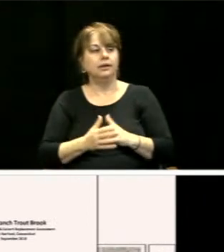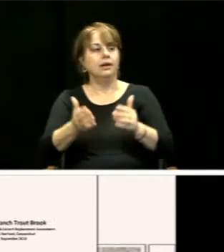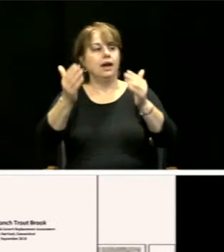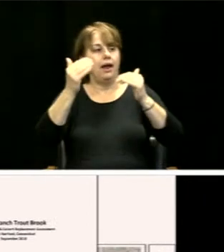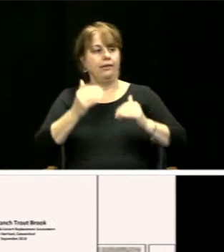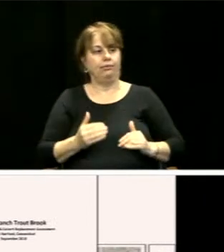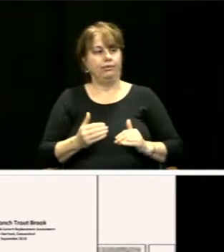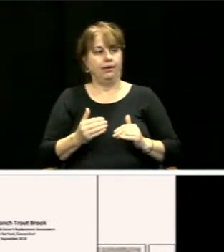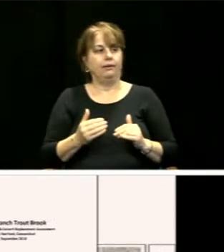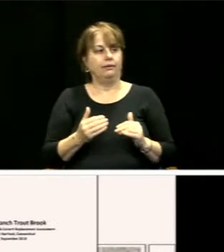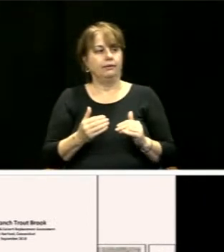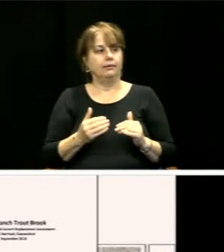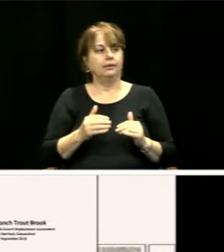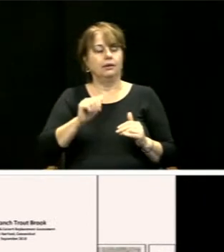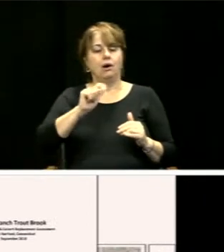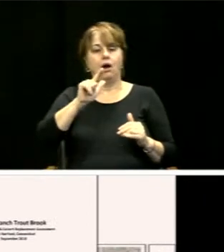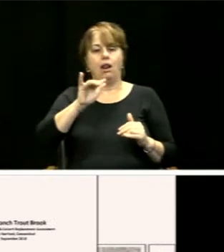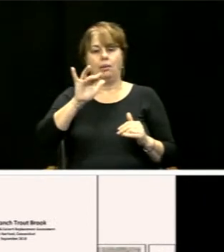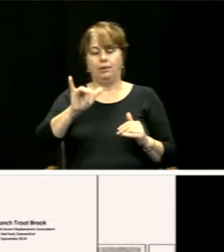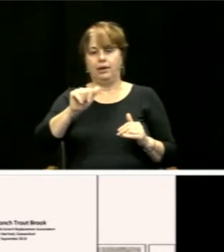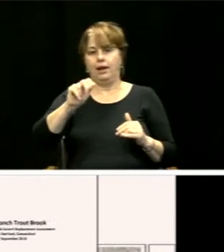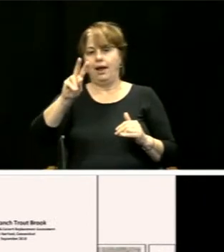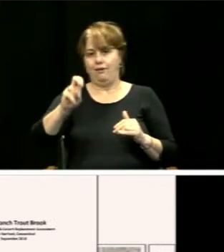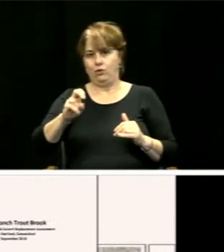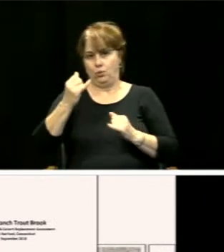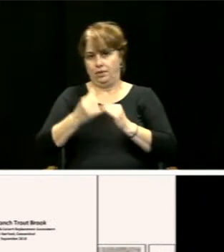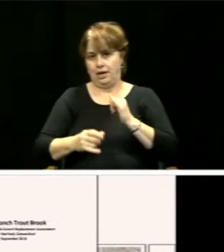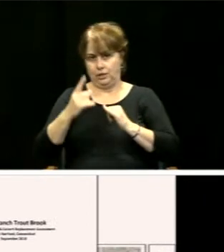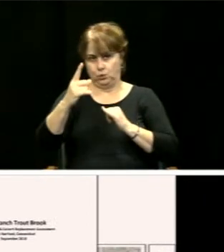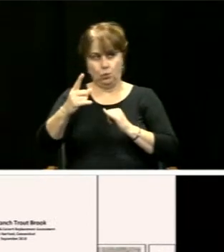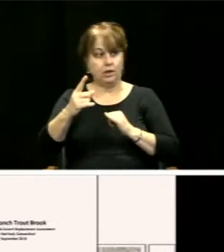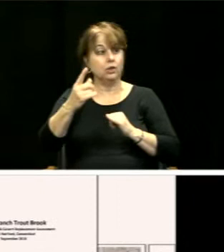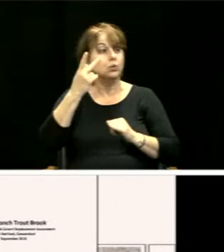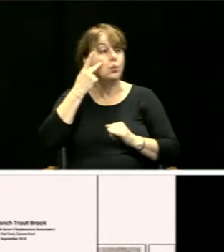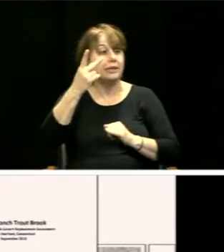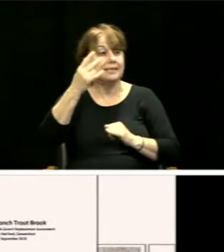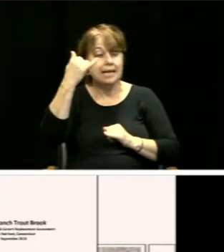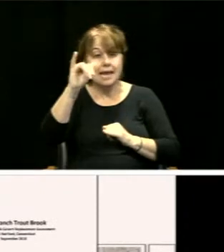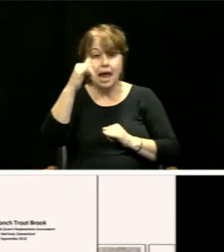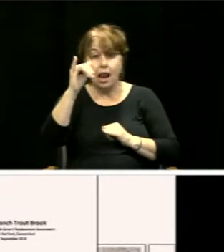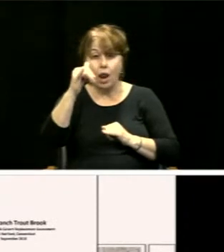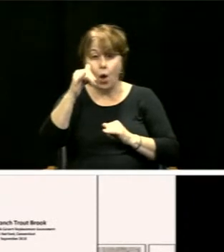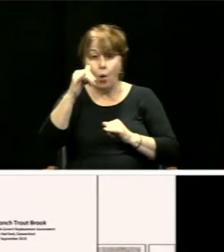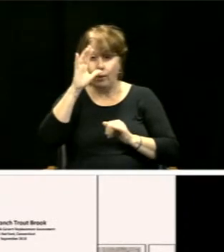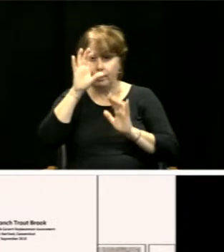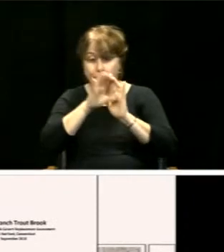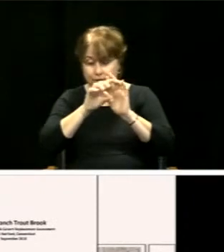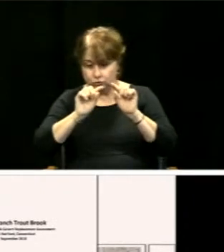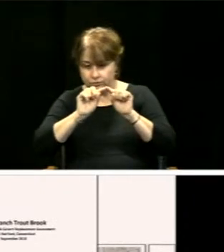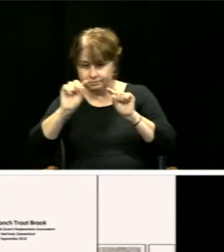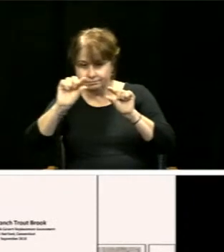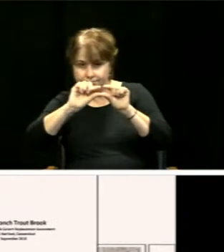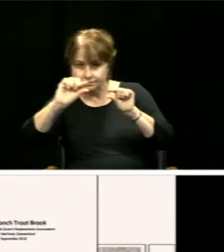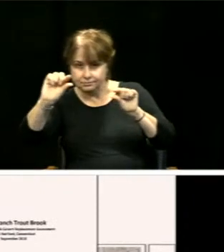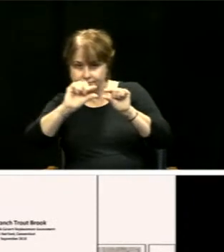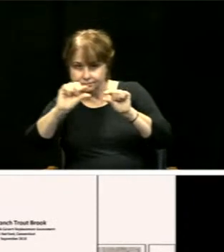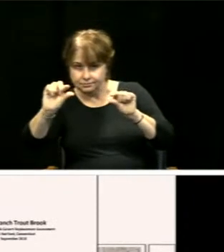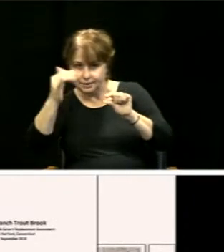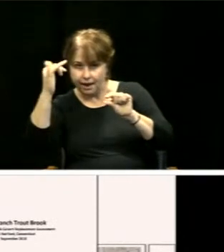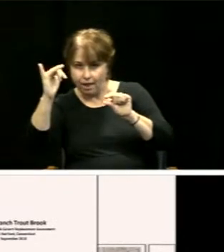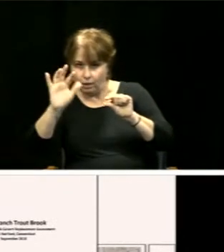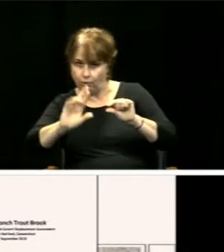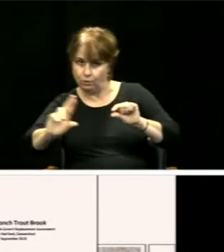upstream culvert is the Albany Avenue culvert. And these are shown in the yellow on the graphic to the right.